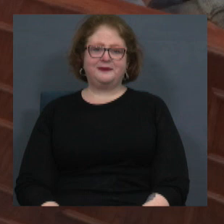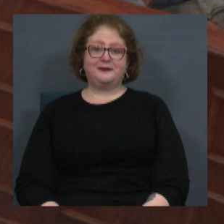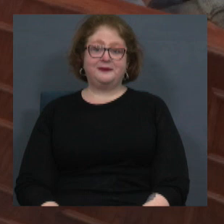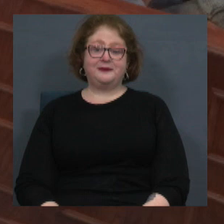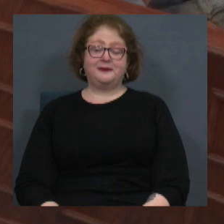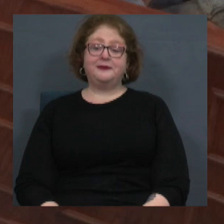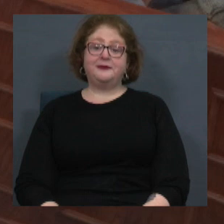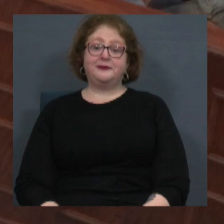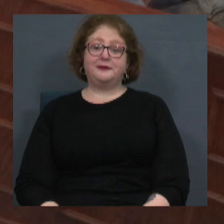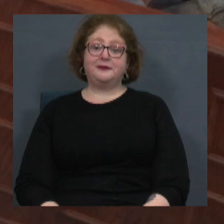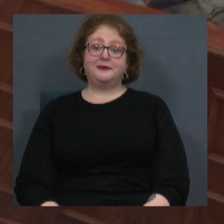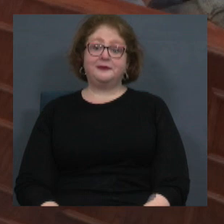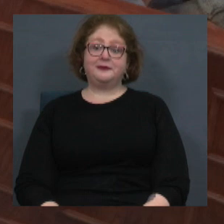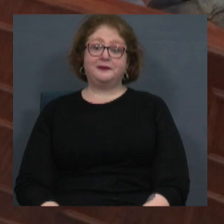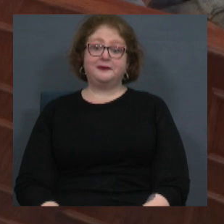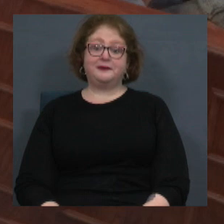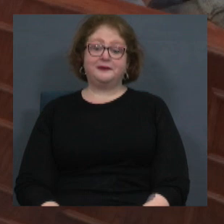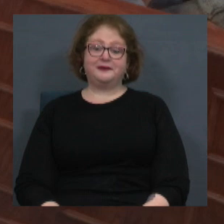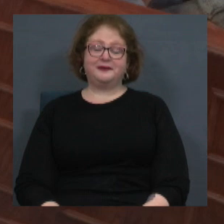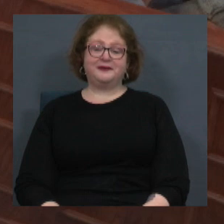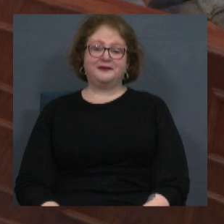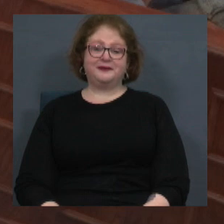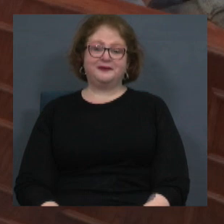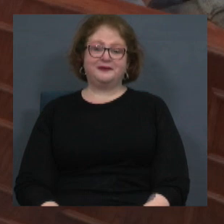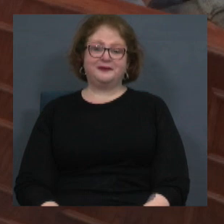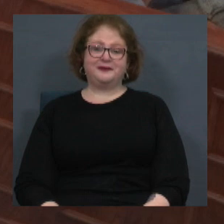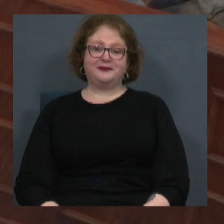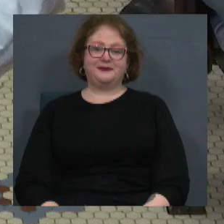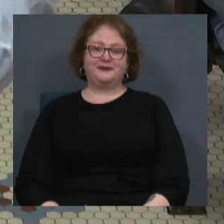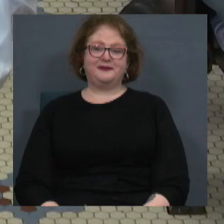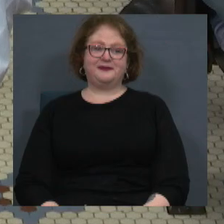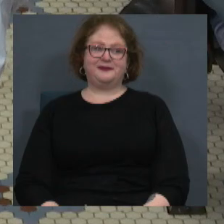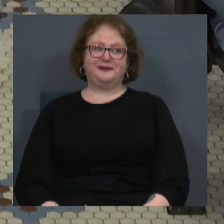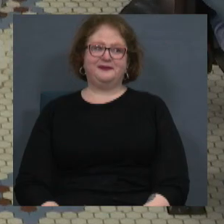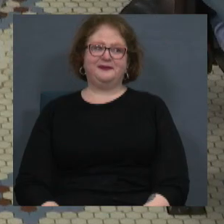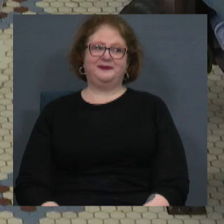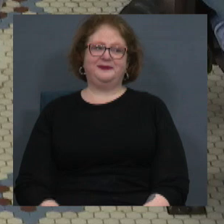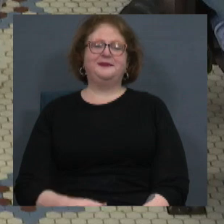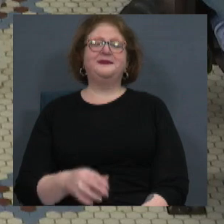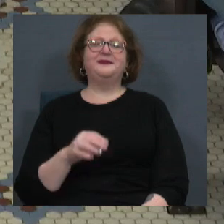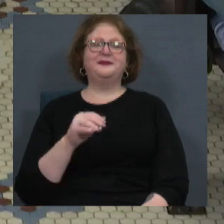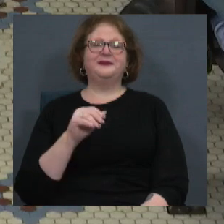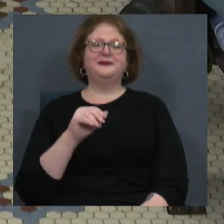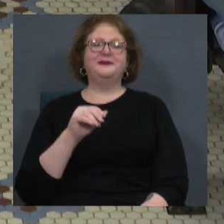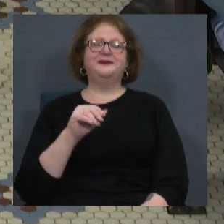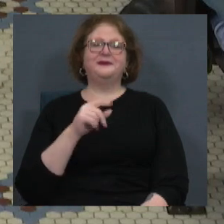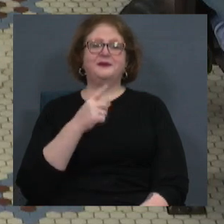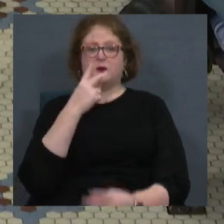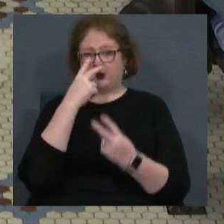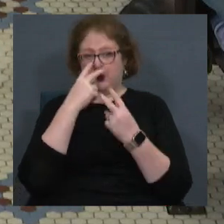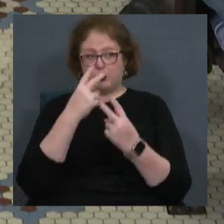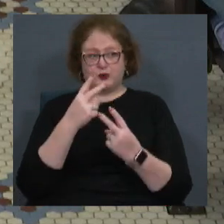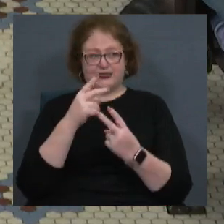I'm gonna ask Shane, I'm gonna ask Shane to help me out with this a little bit. Yeah. So what you're seeing here, there are basically 4 phases.